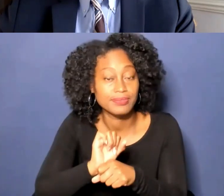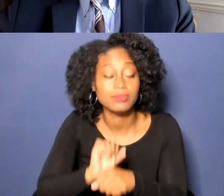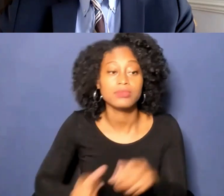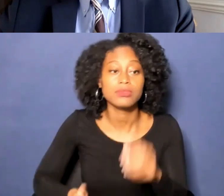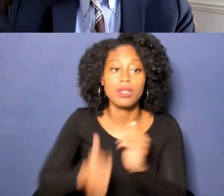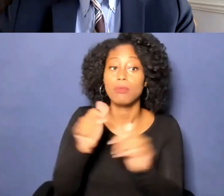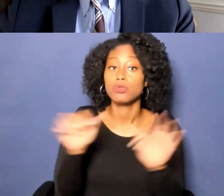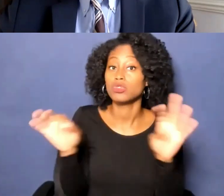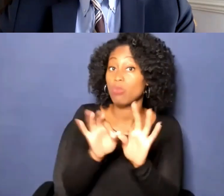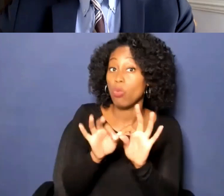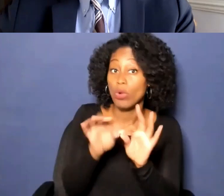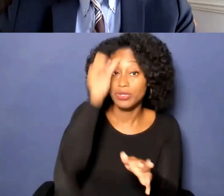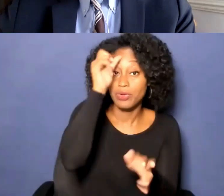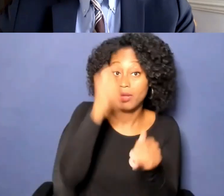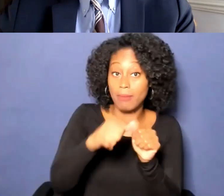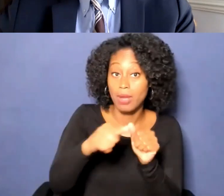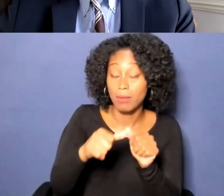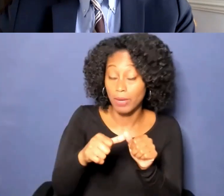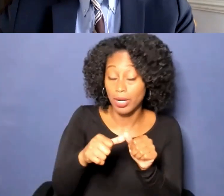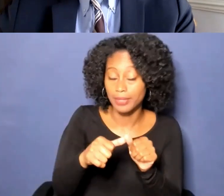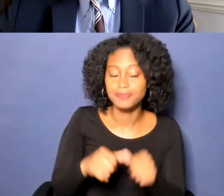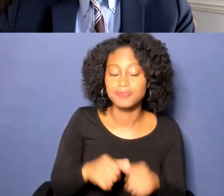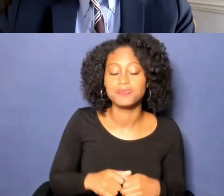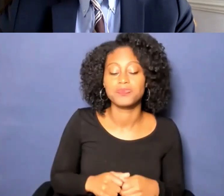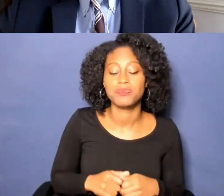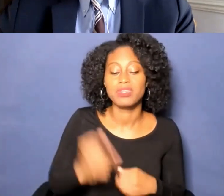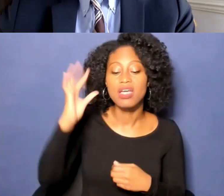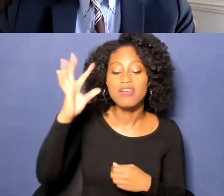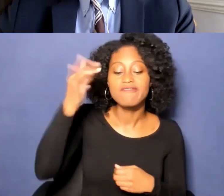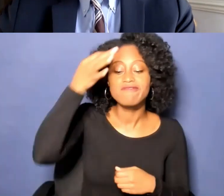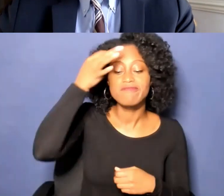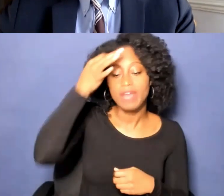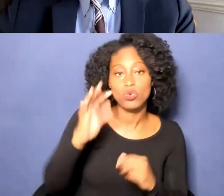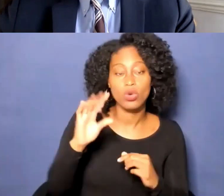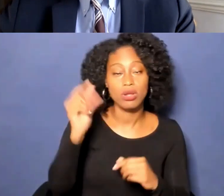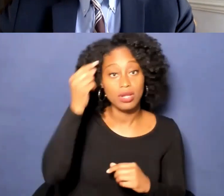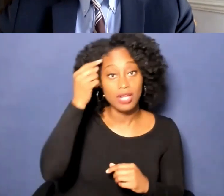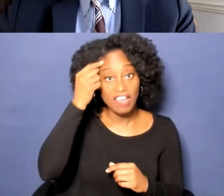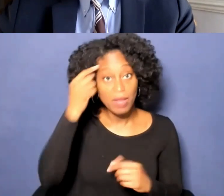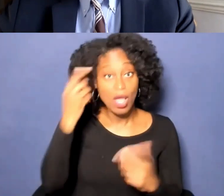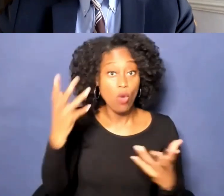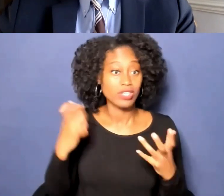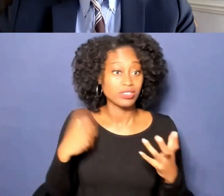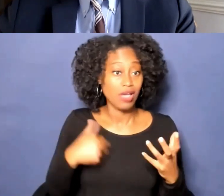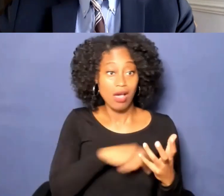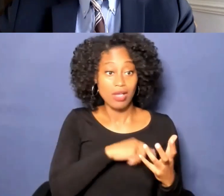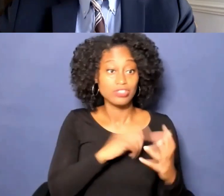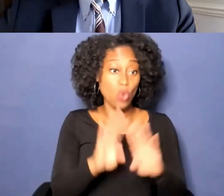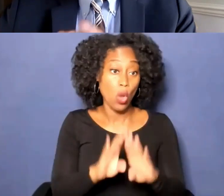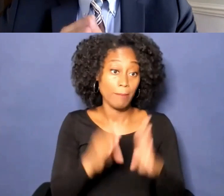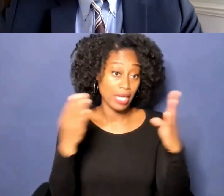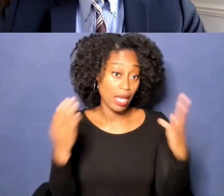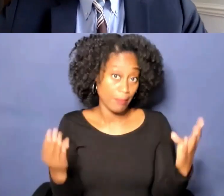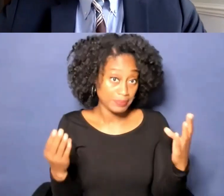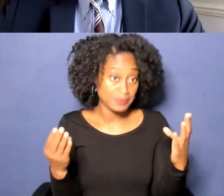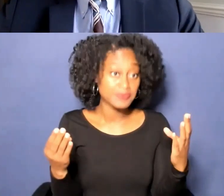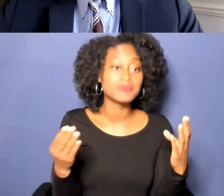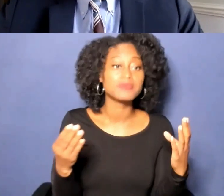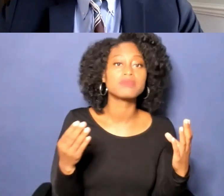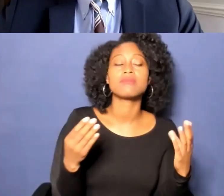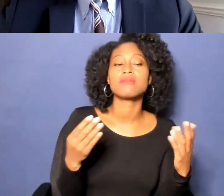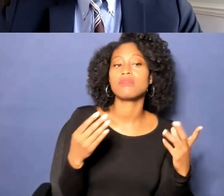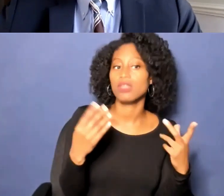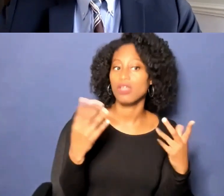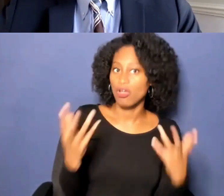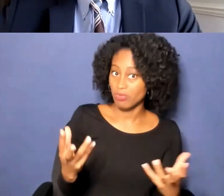remember is that the federal government wants us to open up. They'll want certain kinds of things